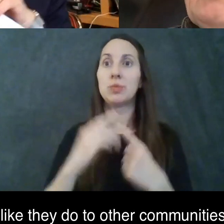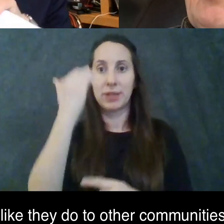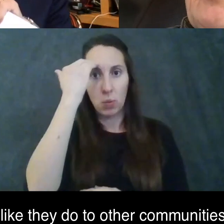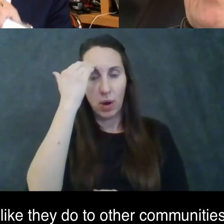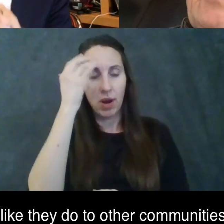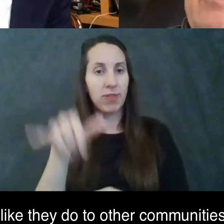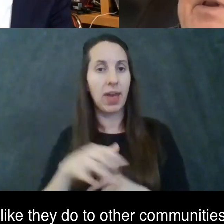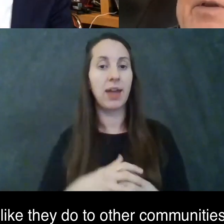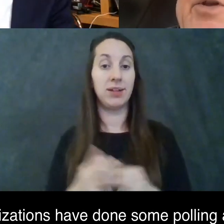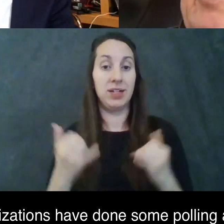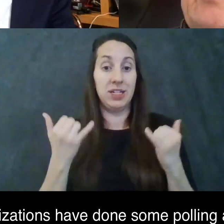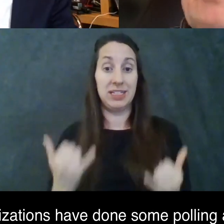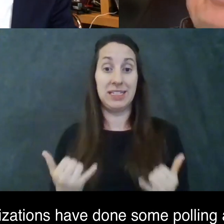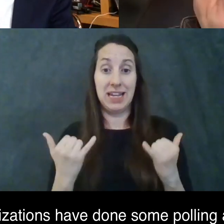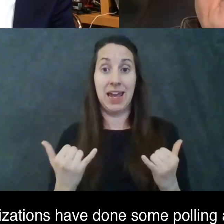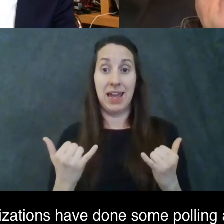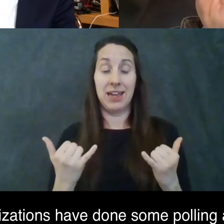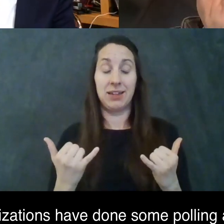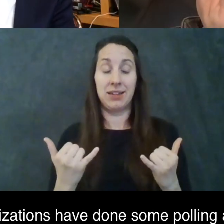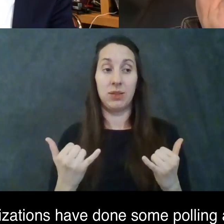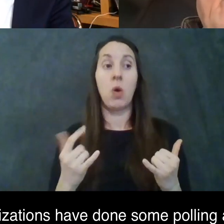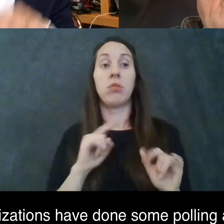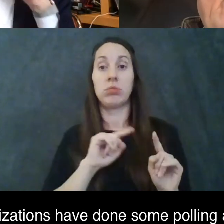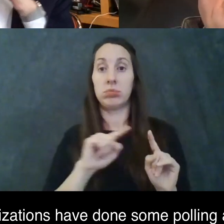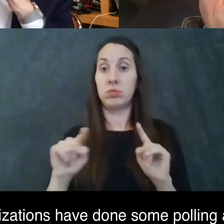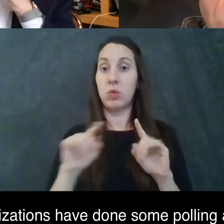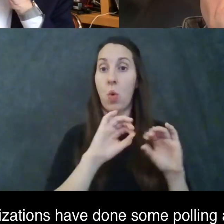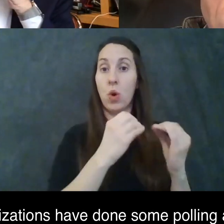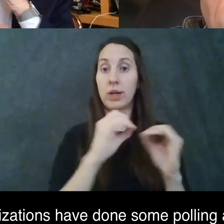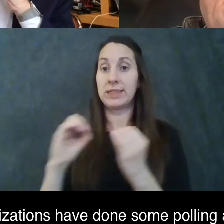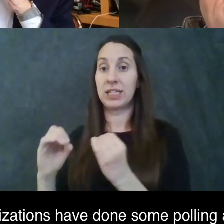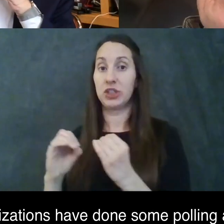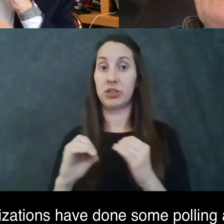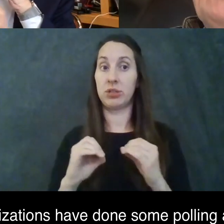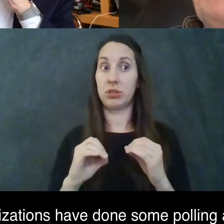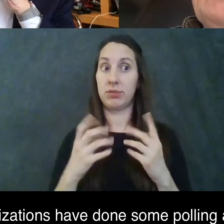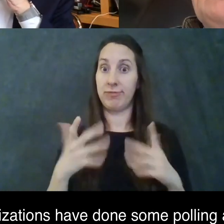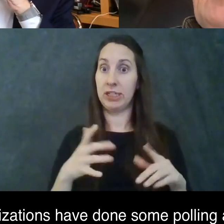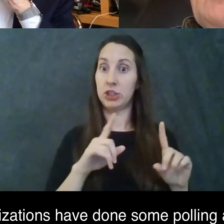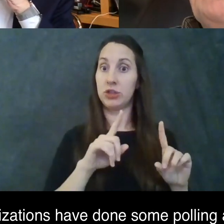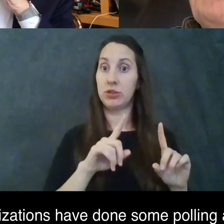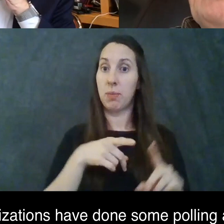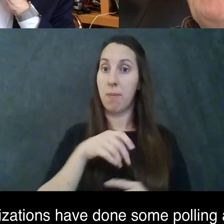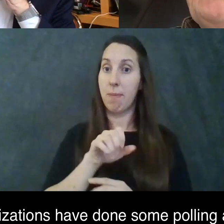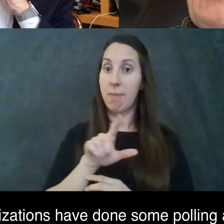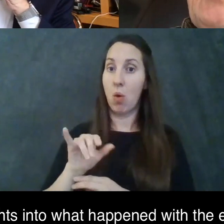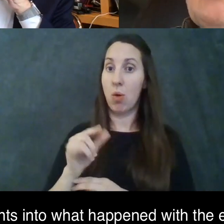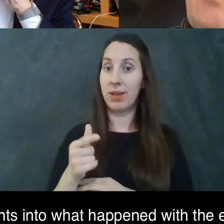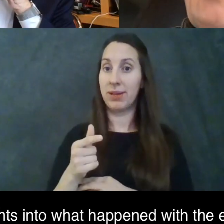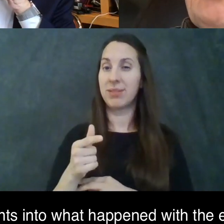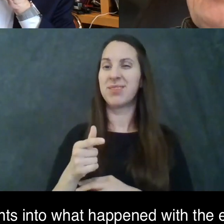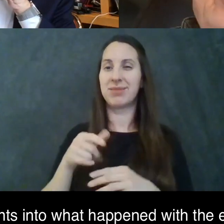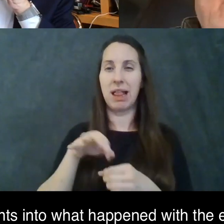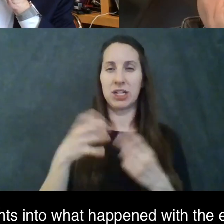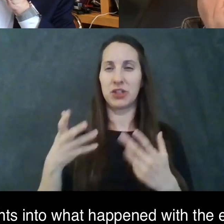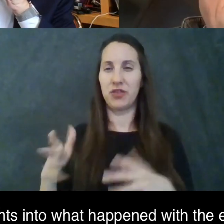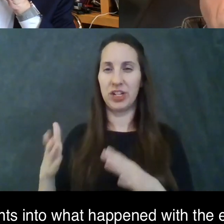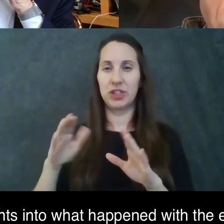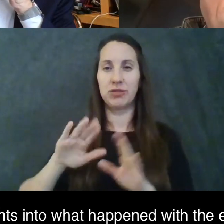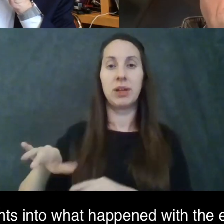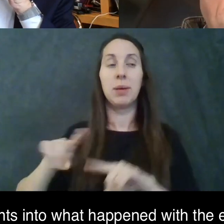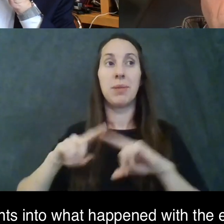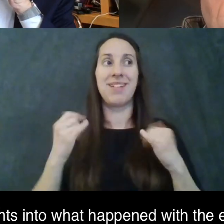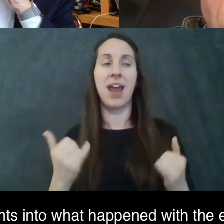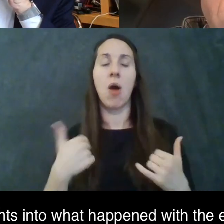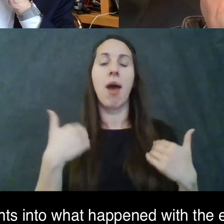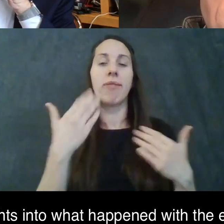done some polling, or these organizations have done some polling after the election, and we have some, I think, some interesting insights into what happened with the